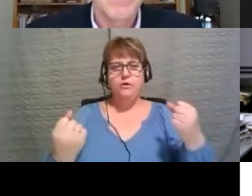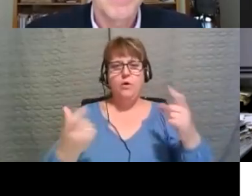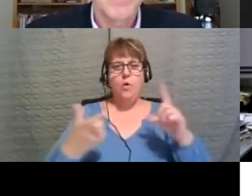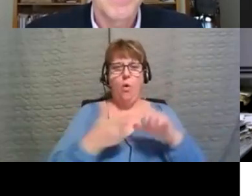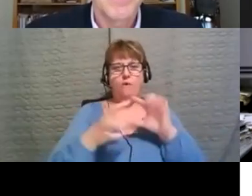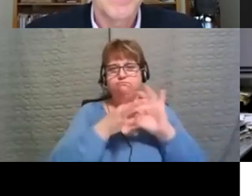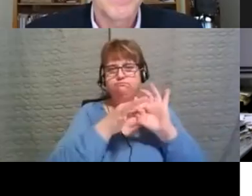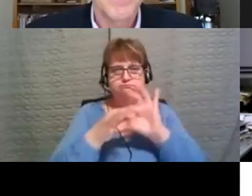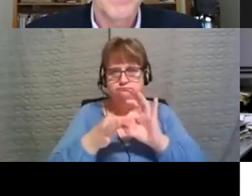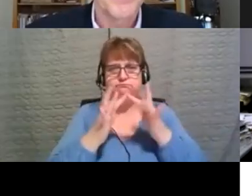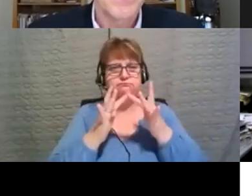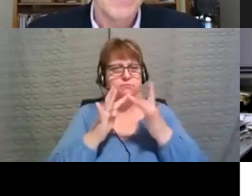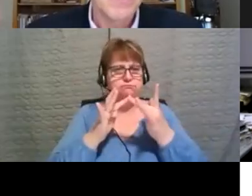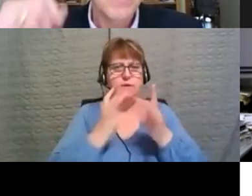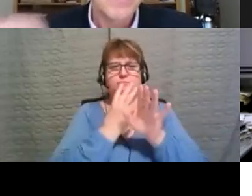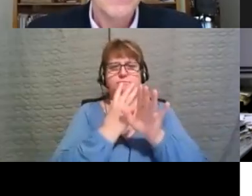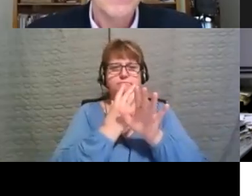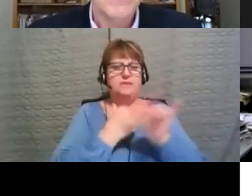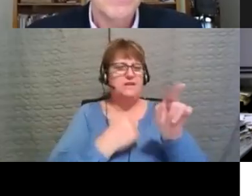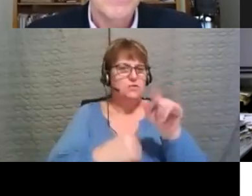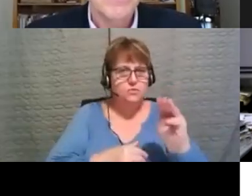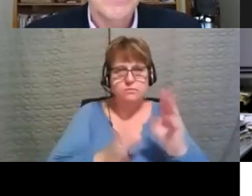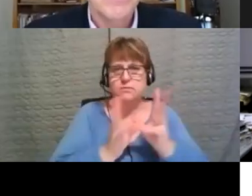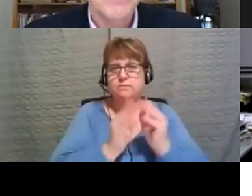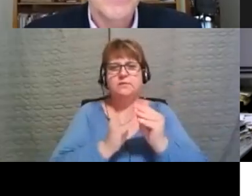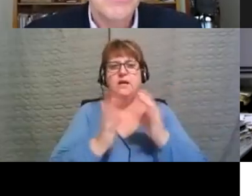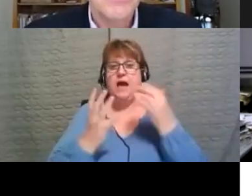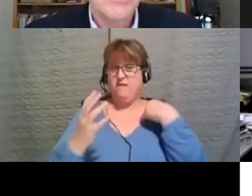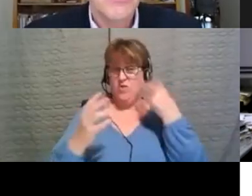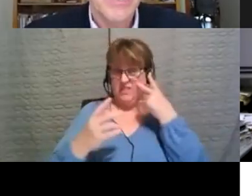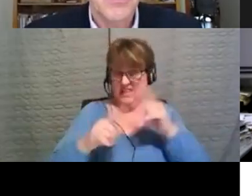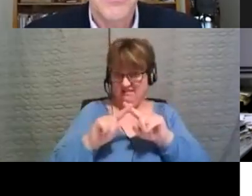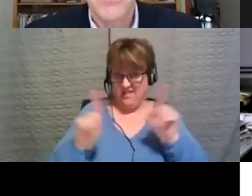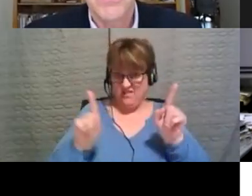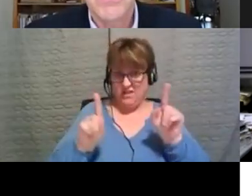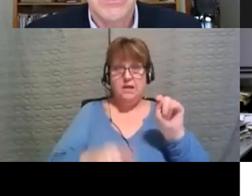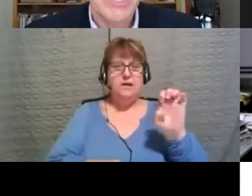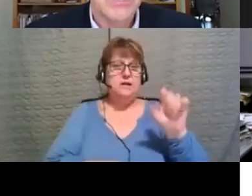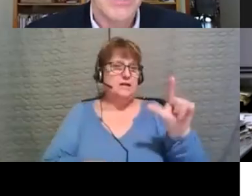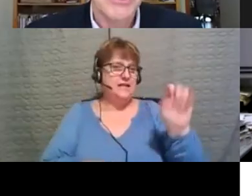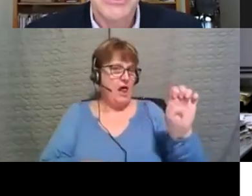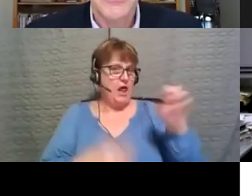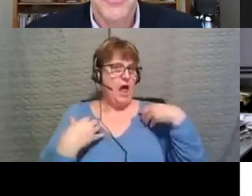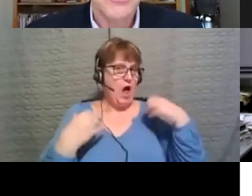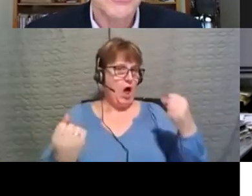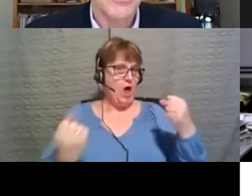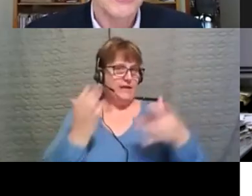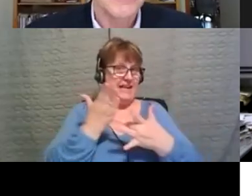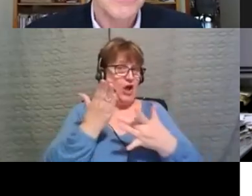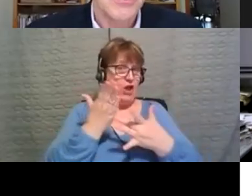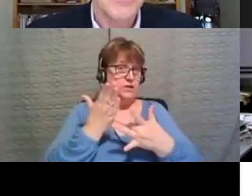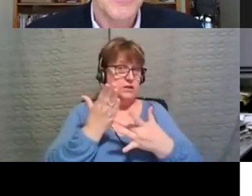Have you thought about that at all, or have you seen any trends in that? The telehealth, you know, technologies, of course,